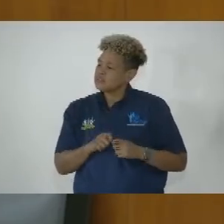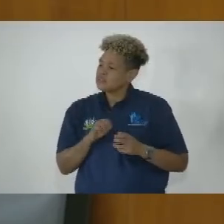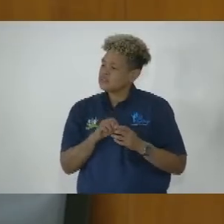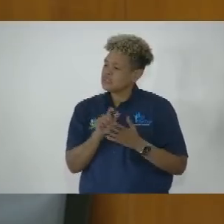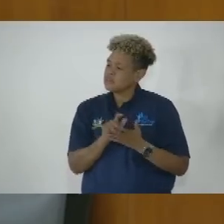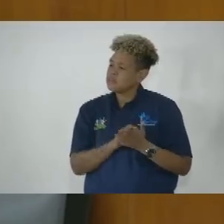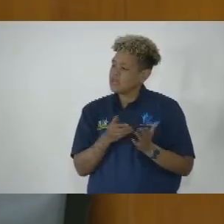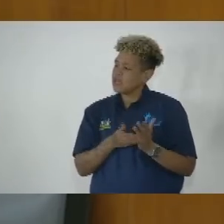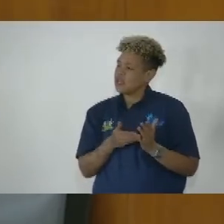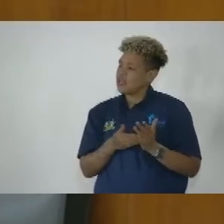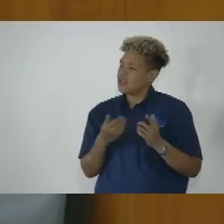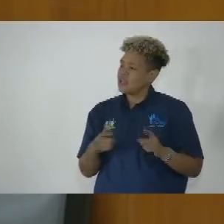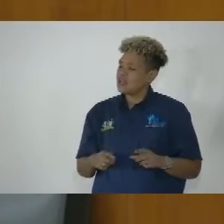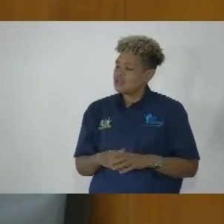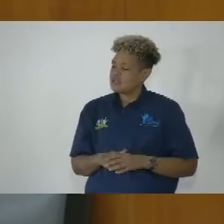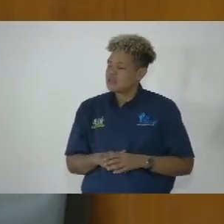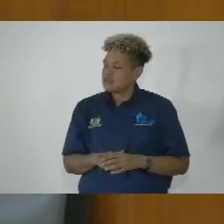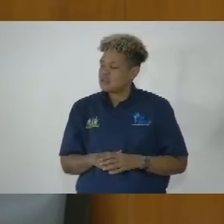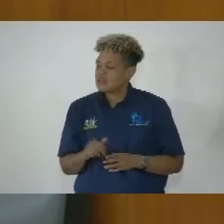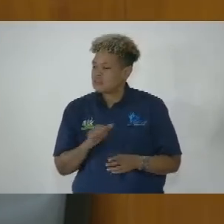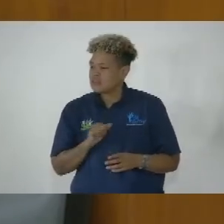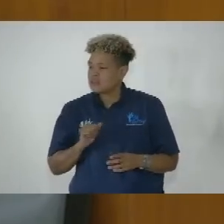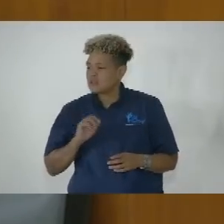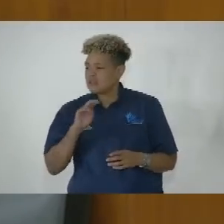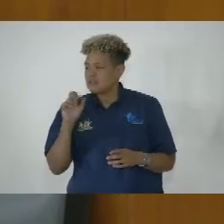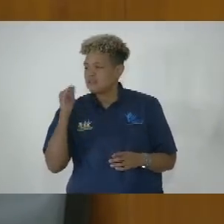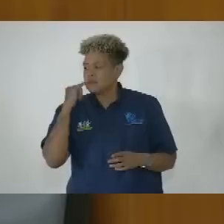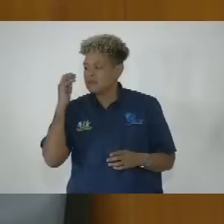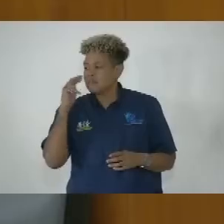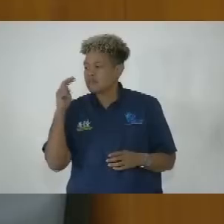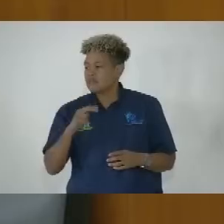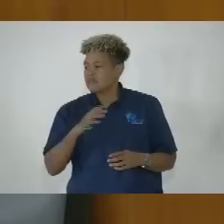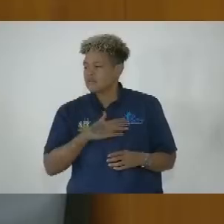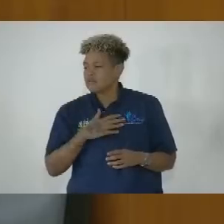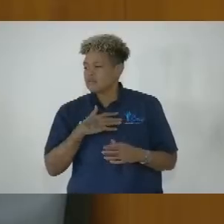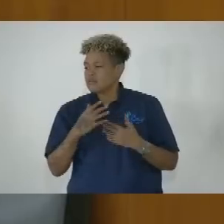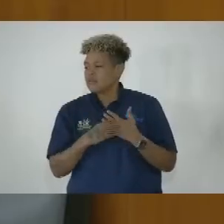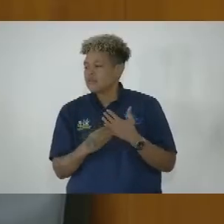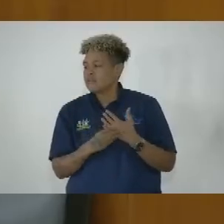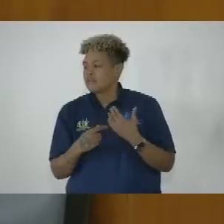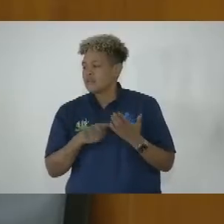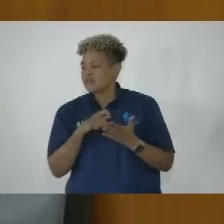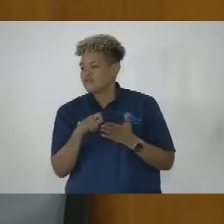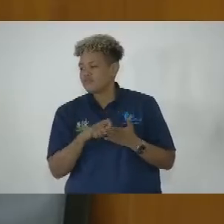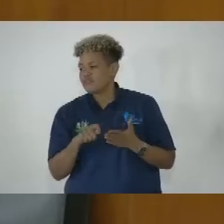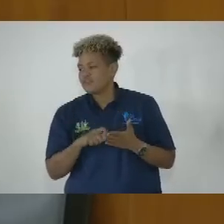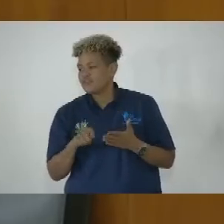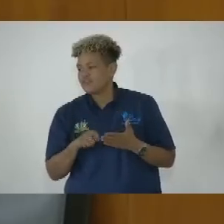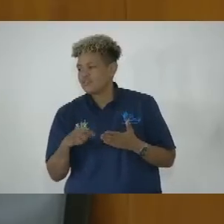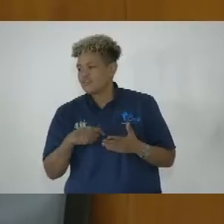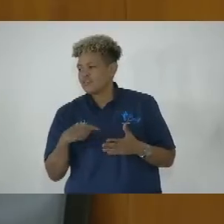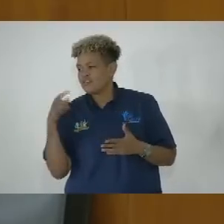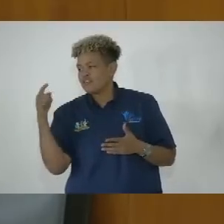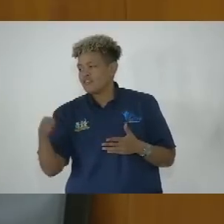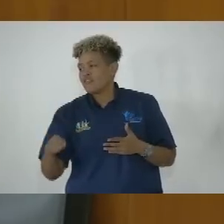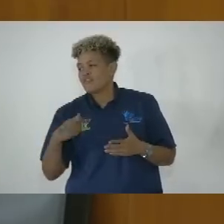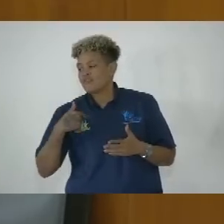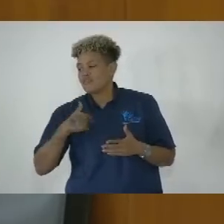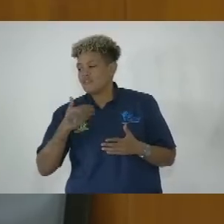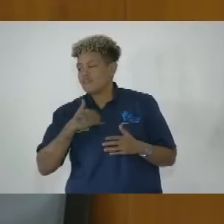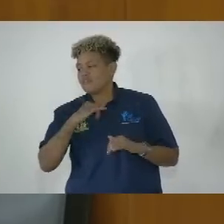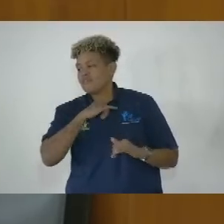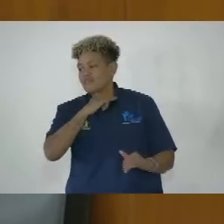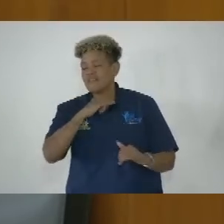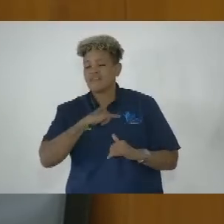bill. Senator Fraser-Binns, if you look at my copy that I wrote up and I went across, we have the